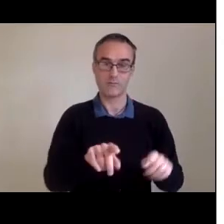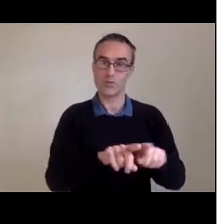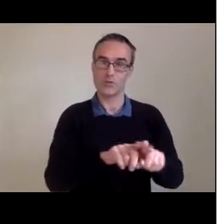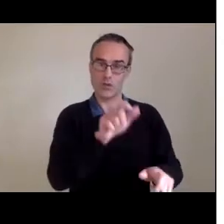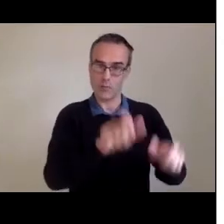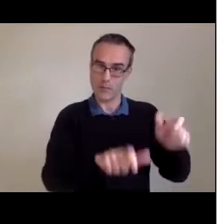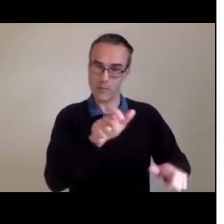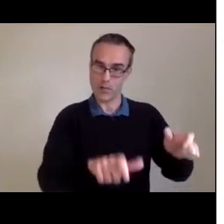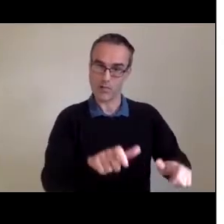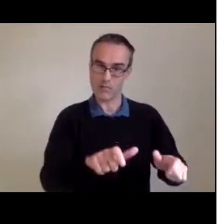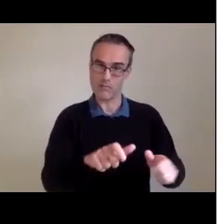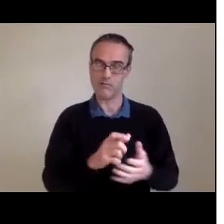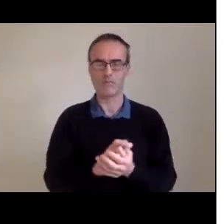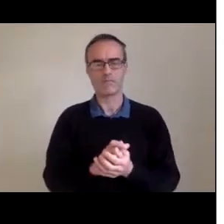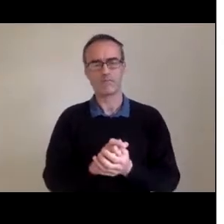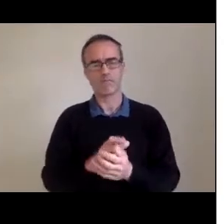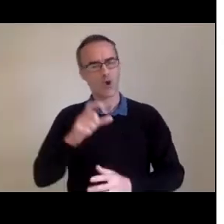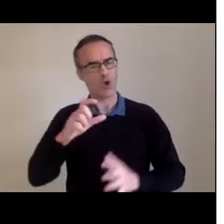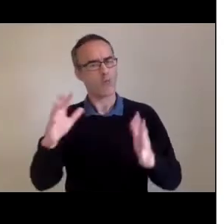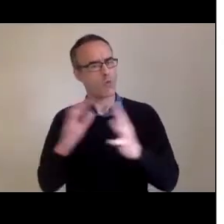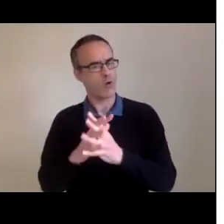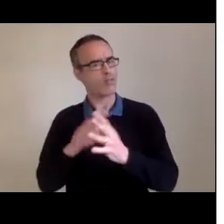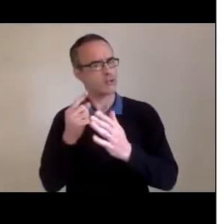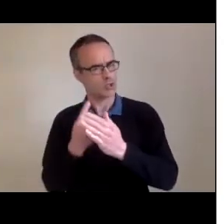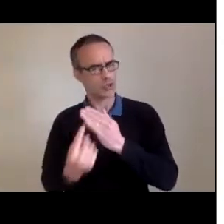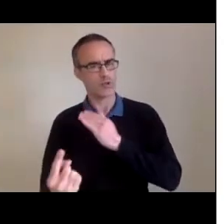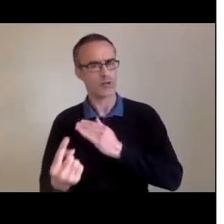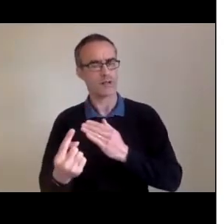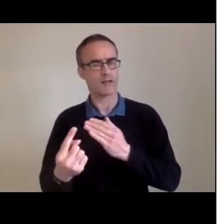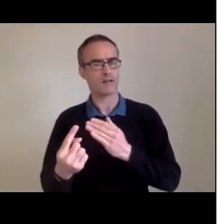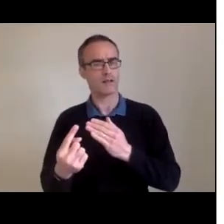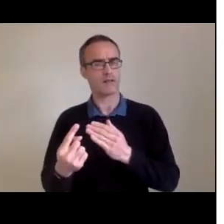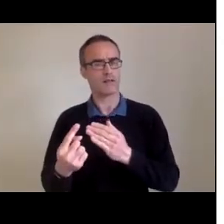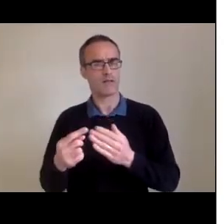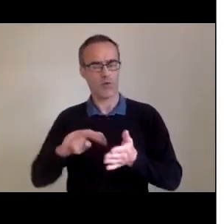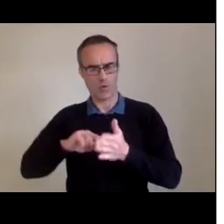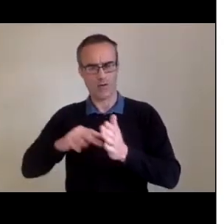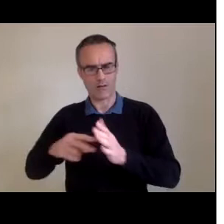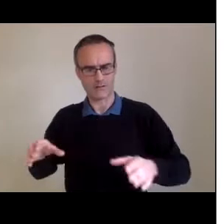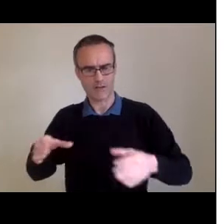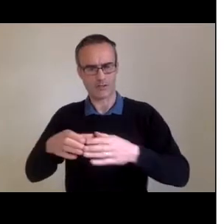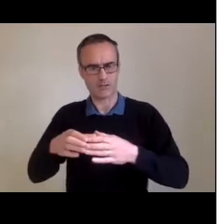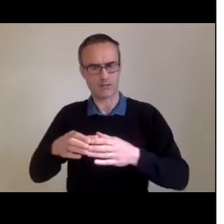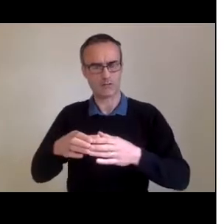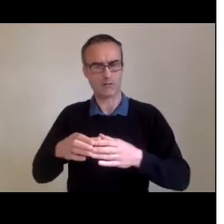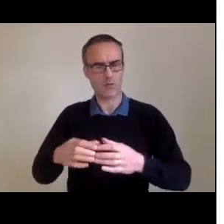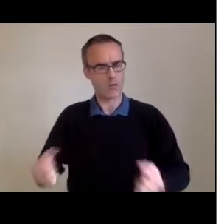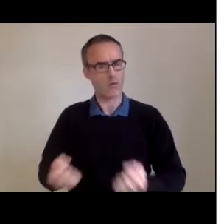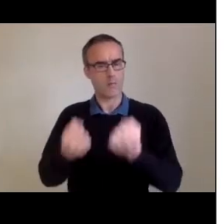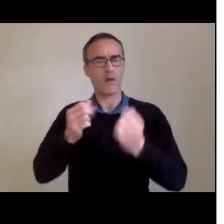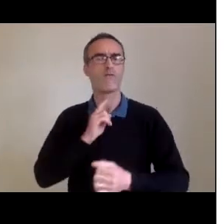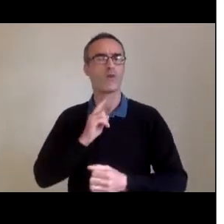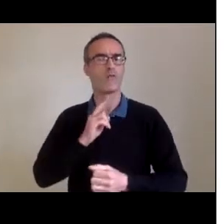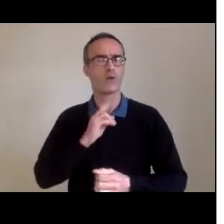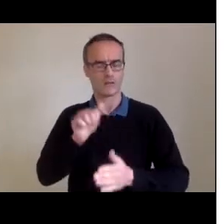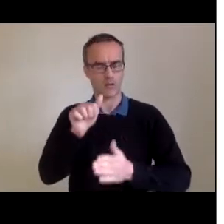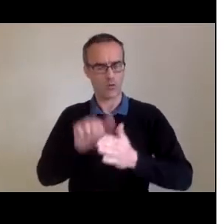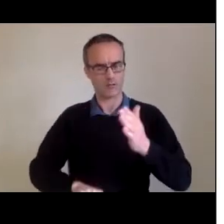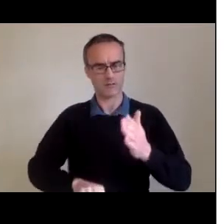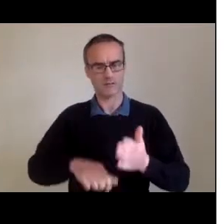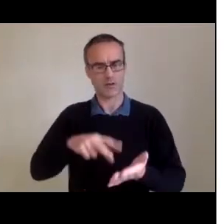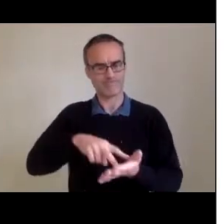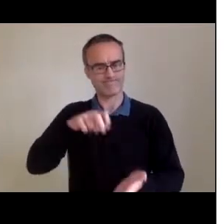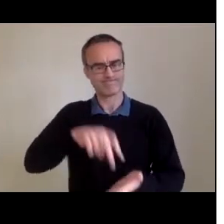unique institution with a powerful voice, and so it's my enormous pleasure to begin our event today by introducing